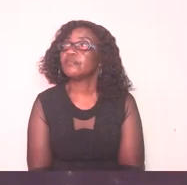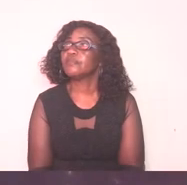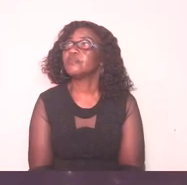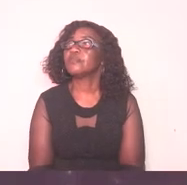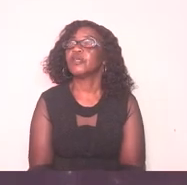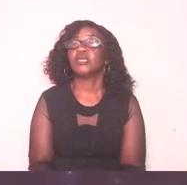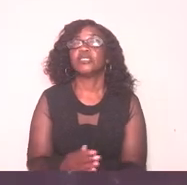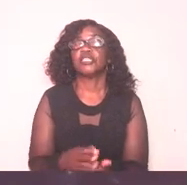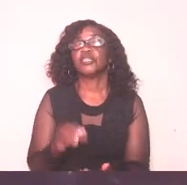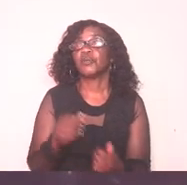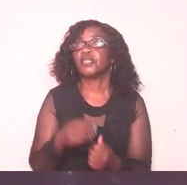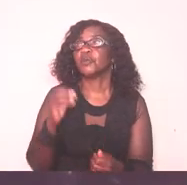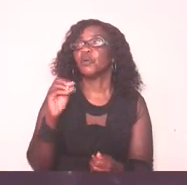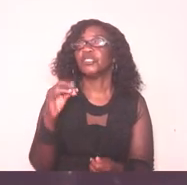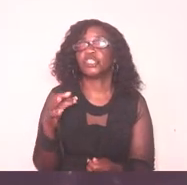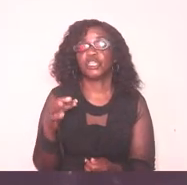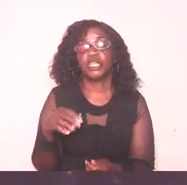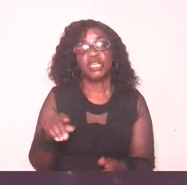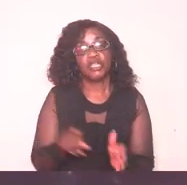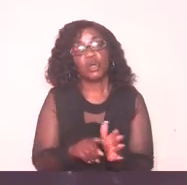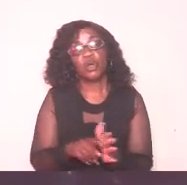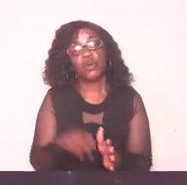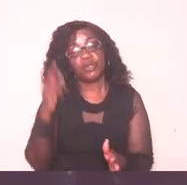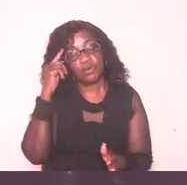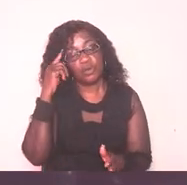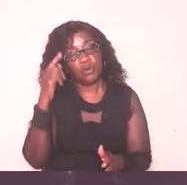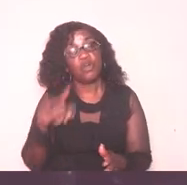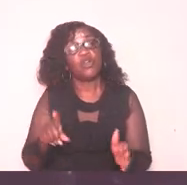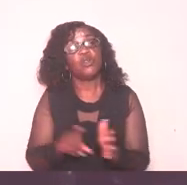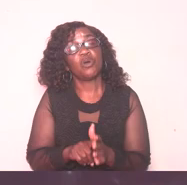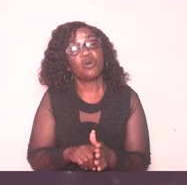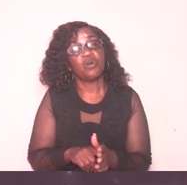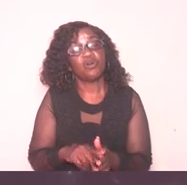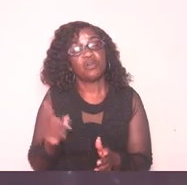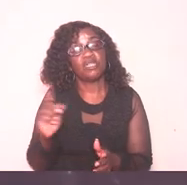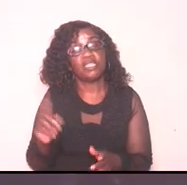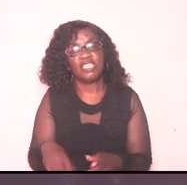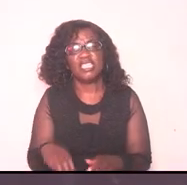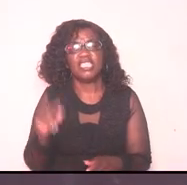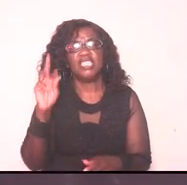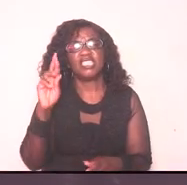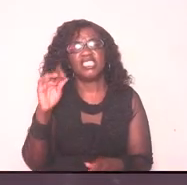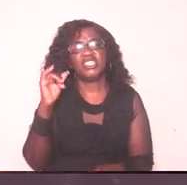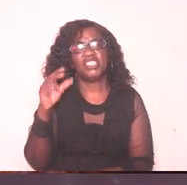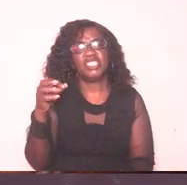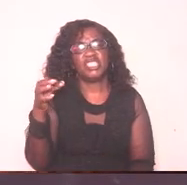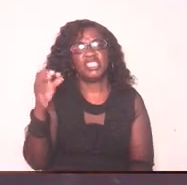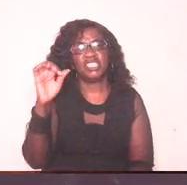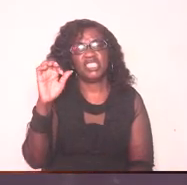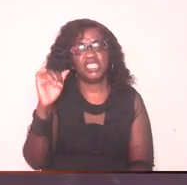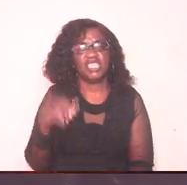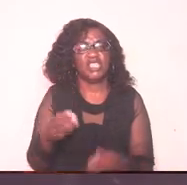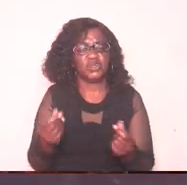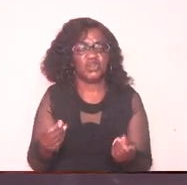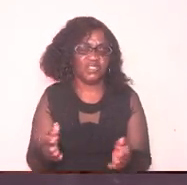Starting with OG, we do agree that legislation exists, but we don't think legislation should exist and be rigid and not yield to things